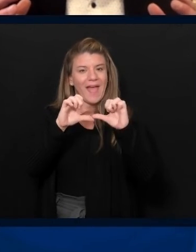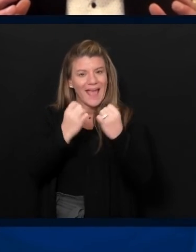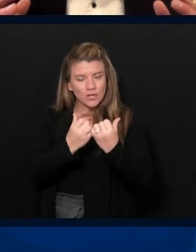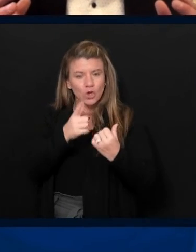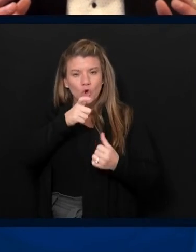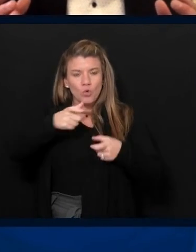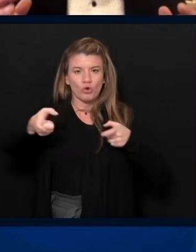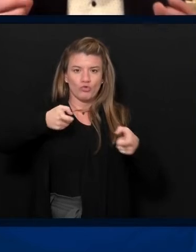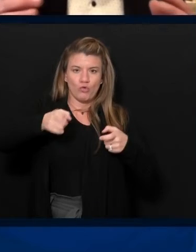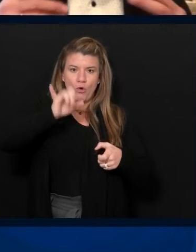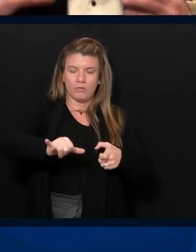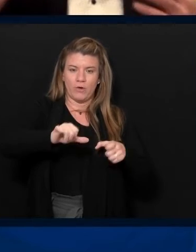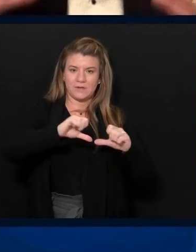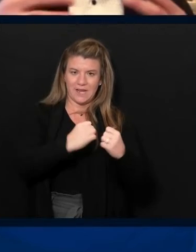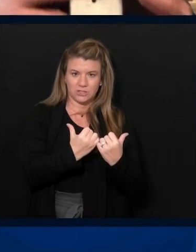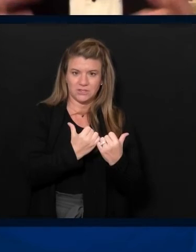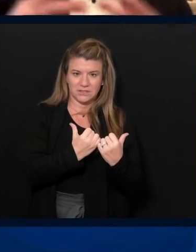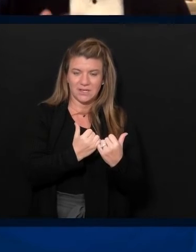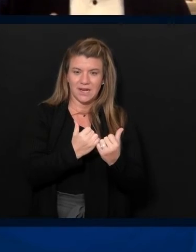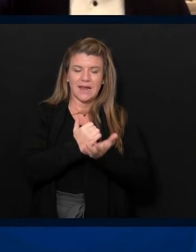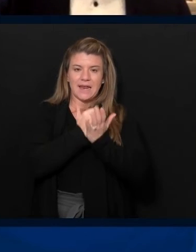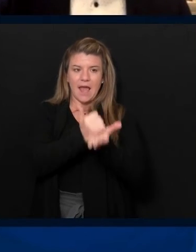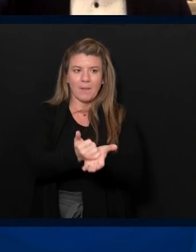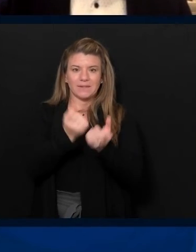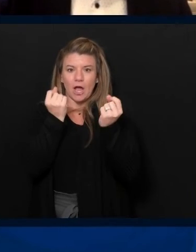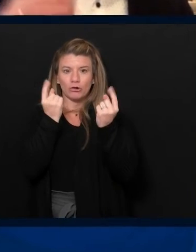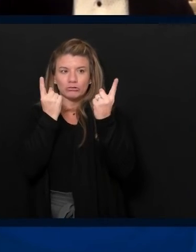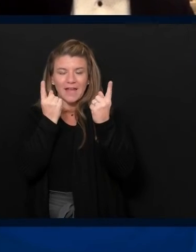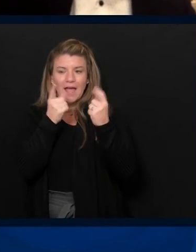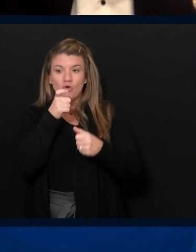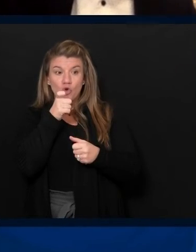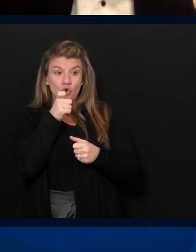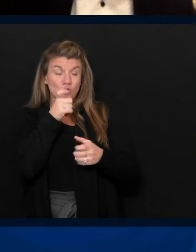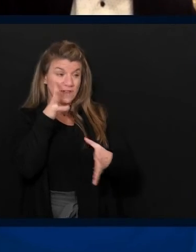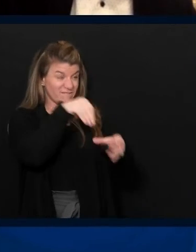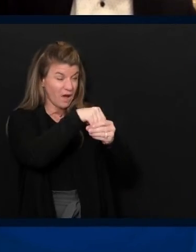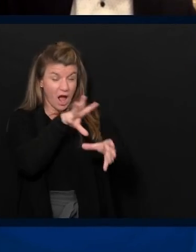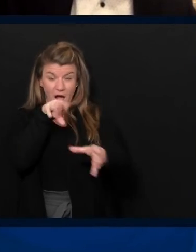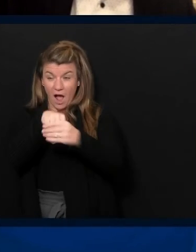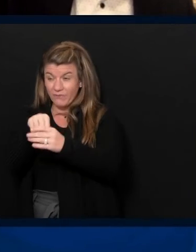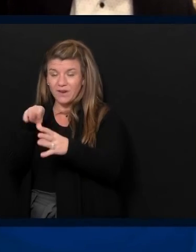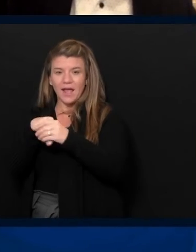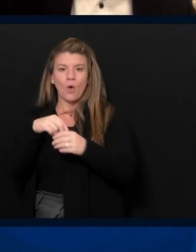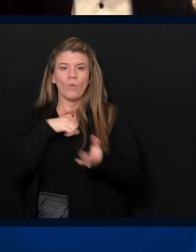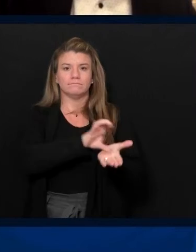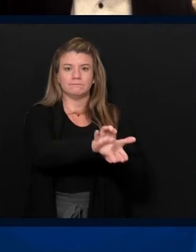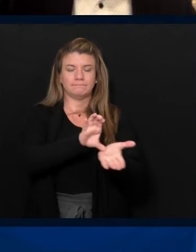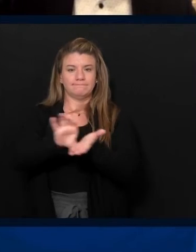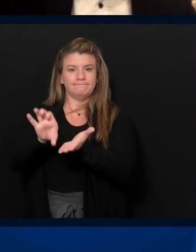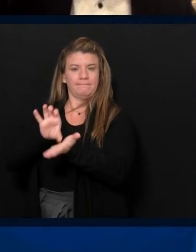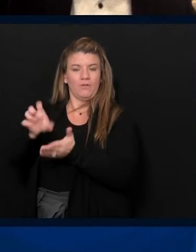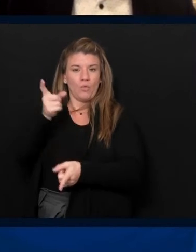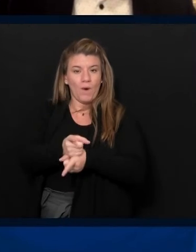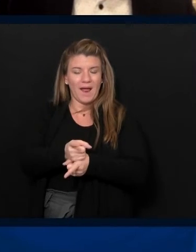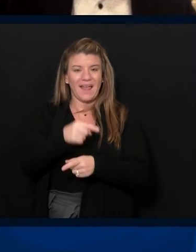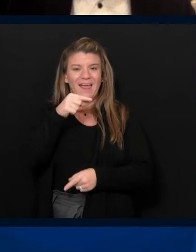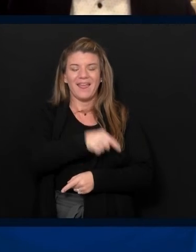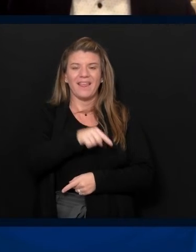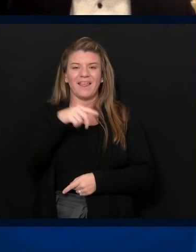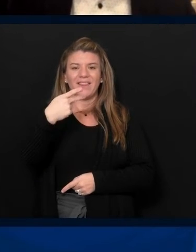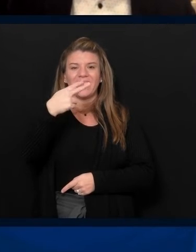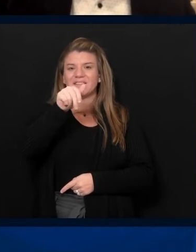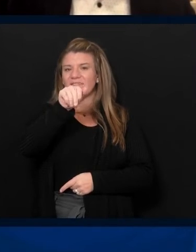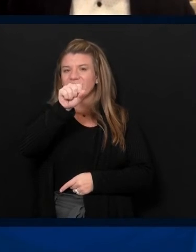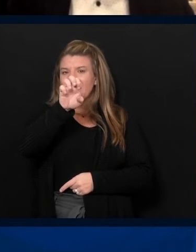oversee these industry sectors and help us understand who these vital people are. But these different phases are not sequential,